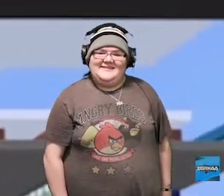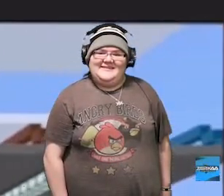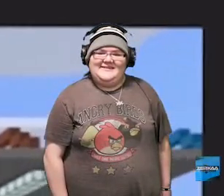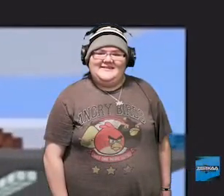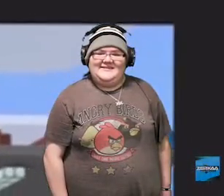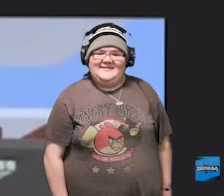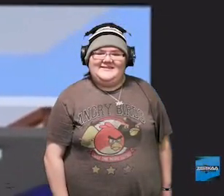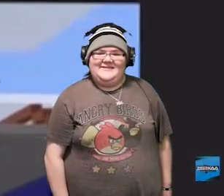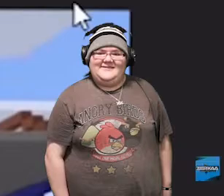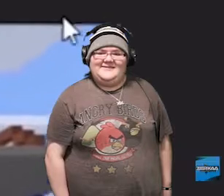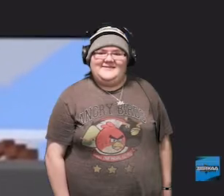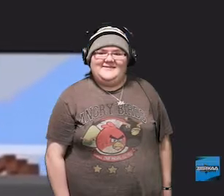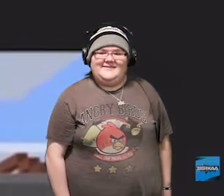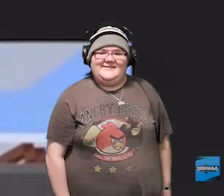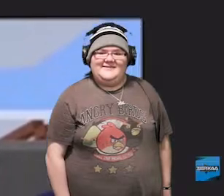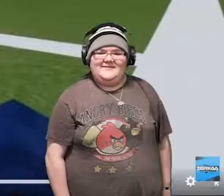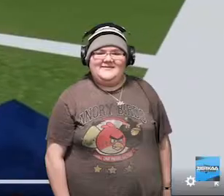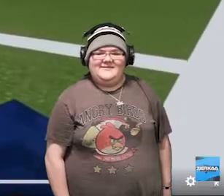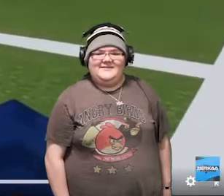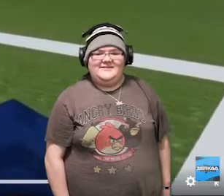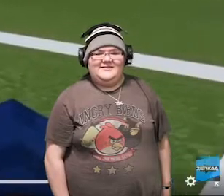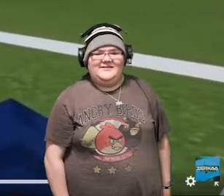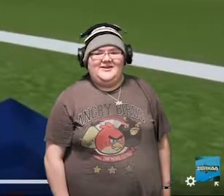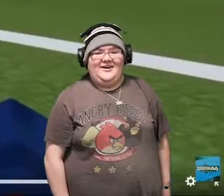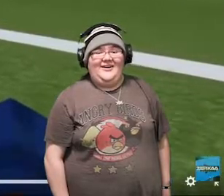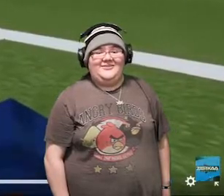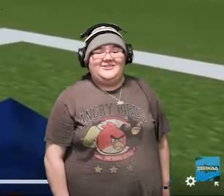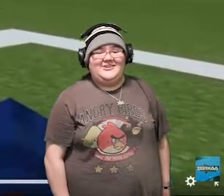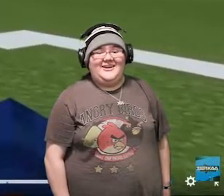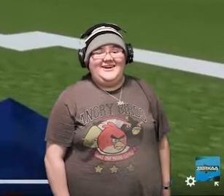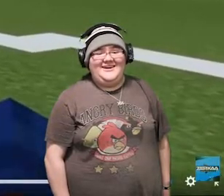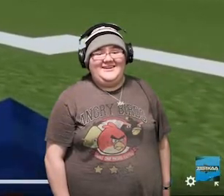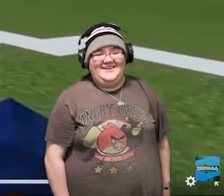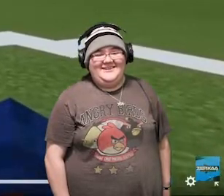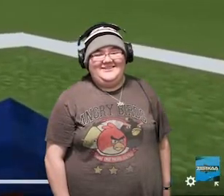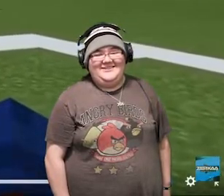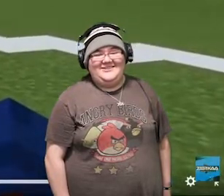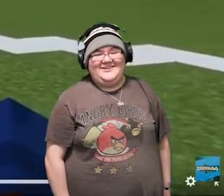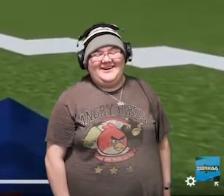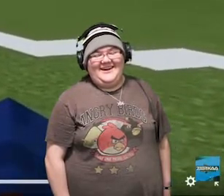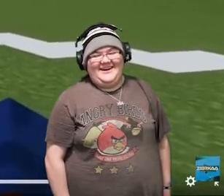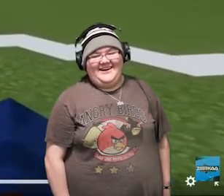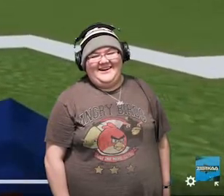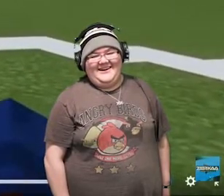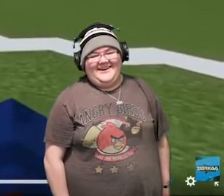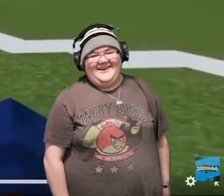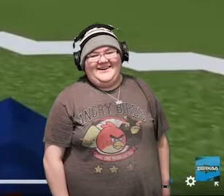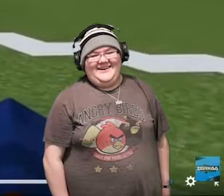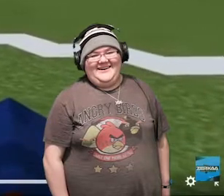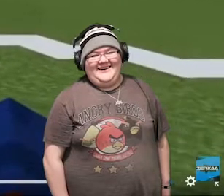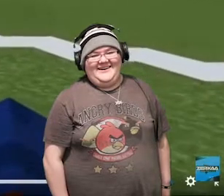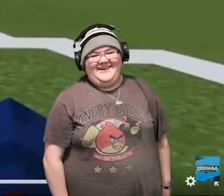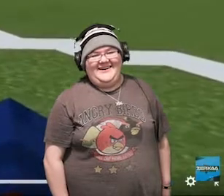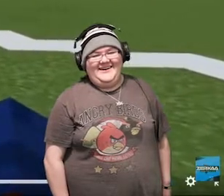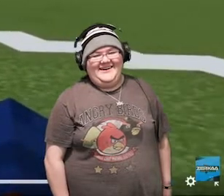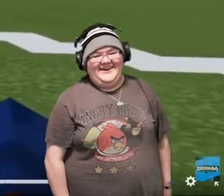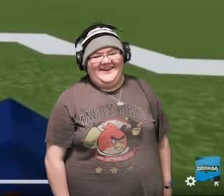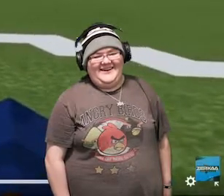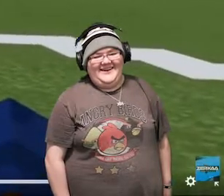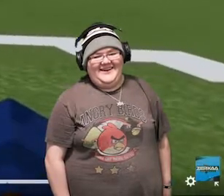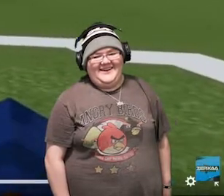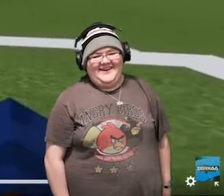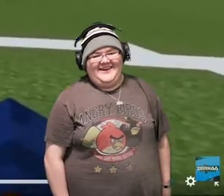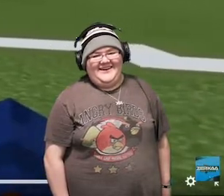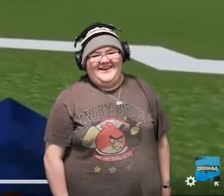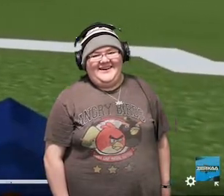build, so hopefully Josh sees this. I know it's not that great. Yes, now. Oh, jeez. There's cobwebs for the goals. Den. It does say dirt at the